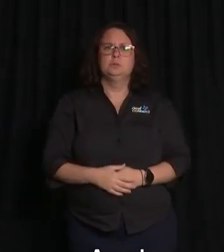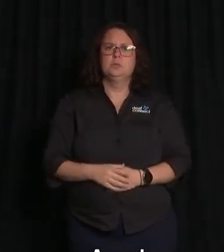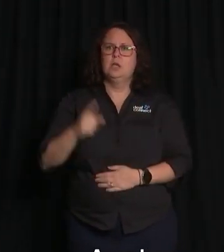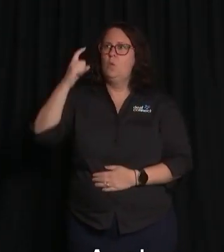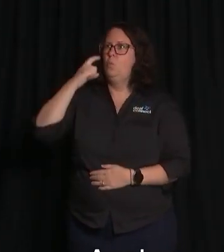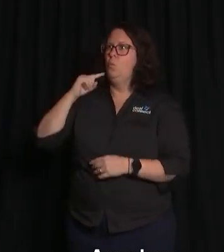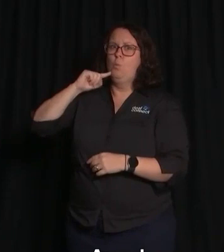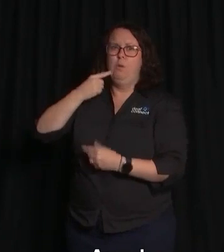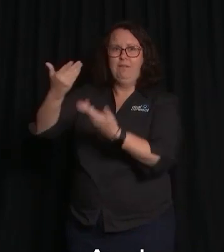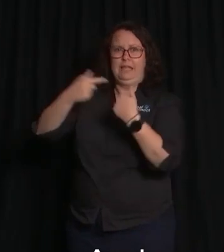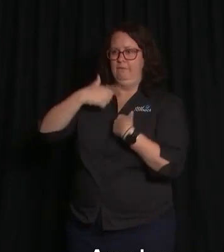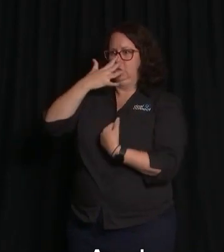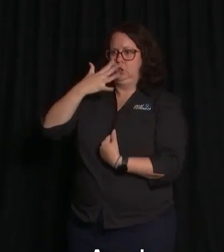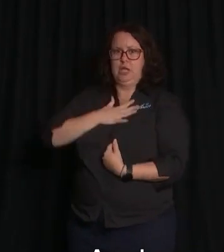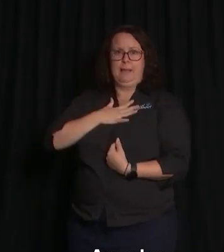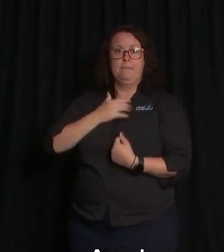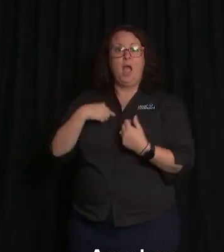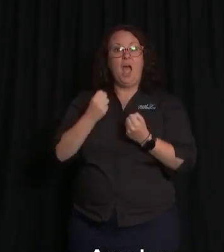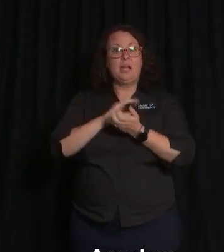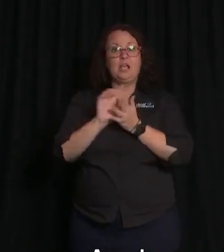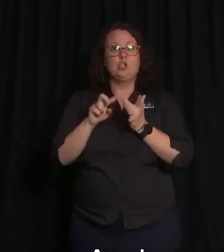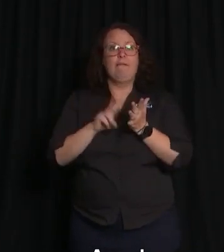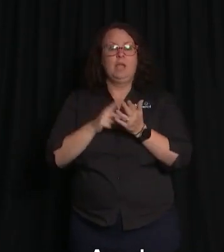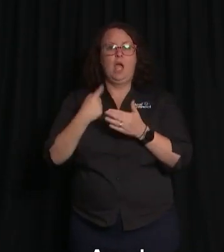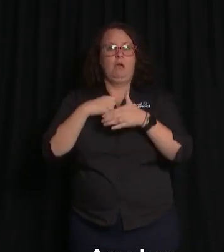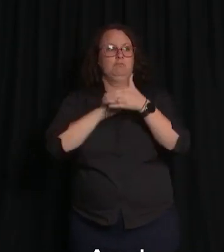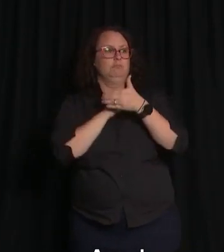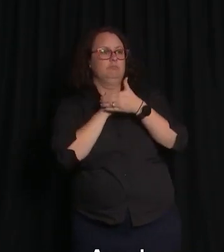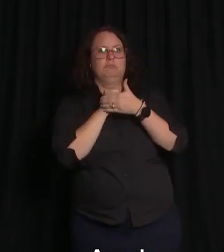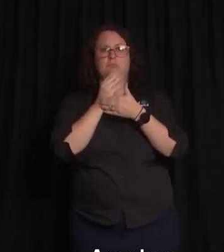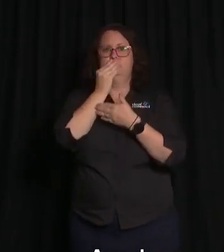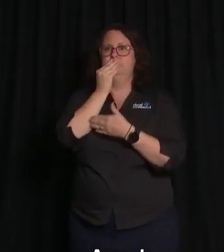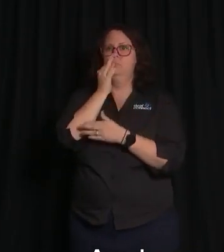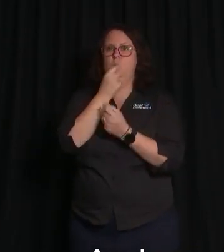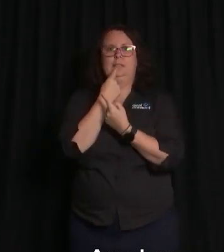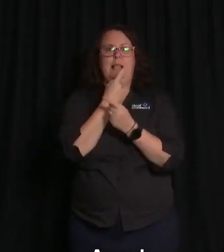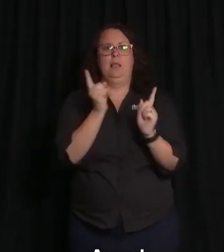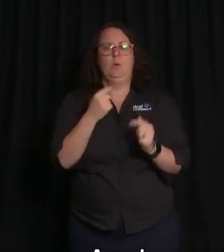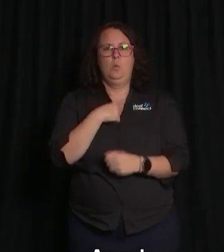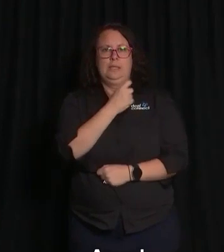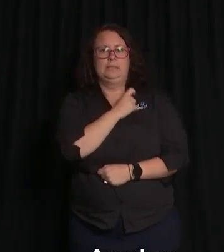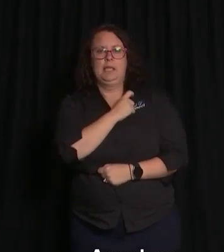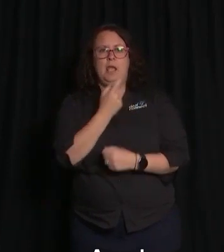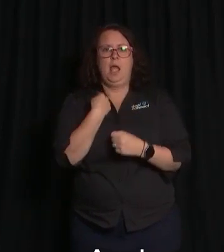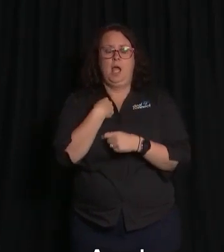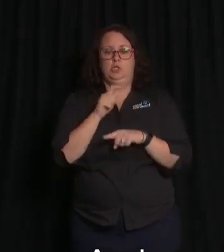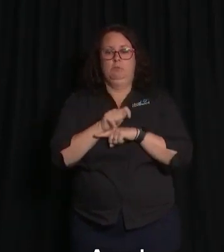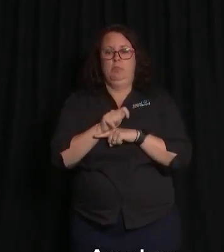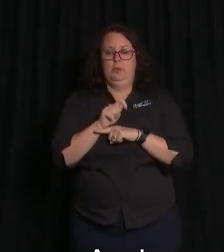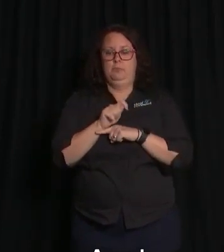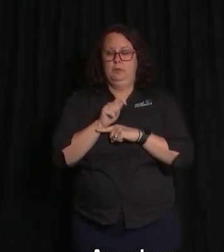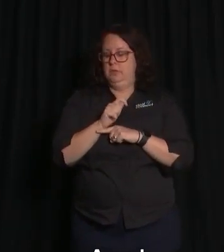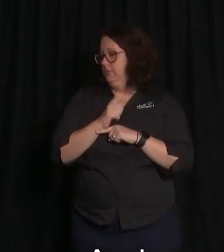prevented me from doing anything about my own infection. After realising what had happened to me, scared and afraid, I buried my head in the sand and did nothing